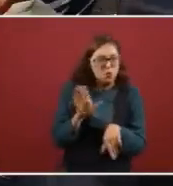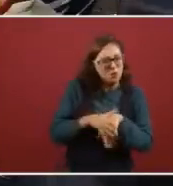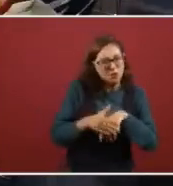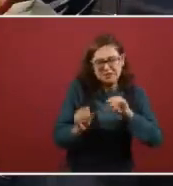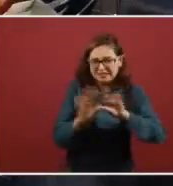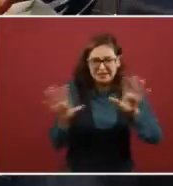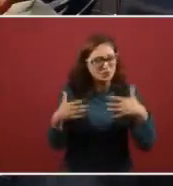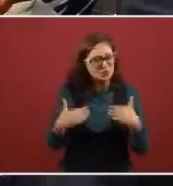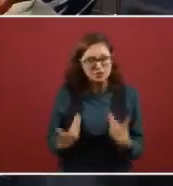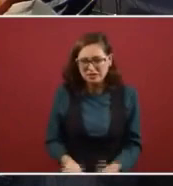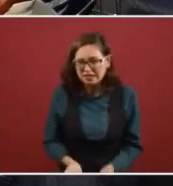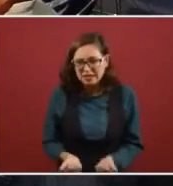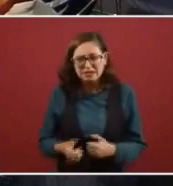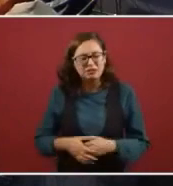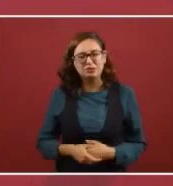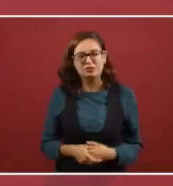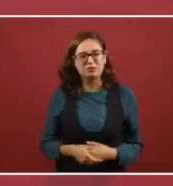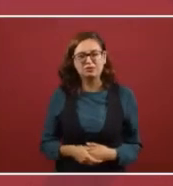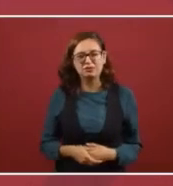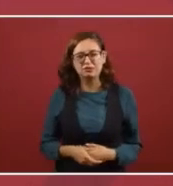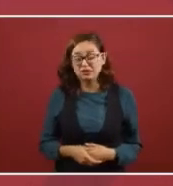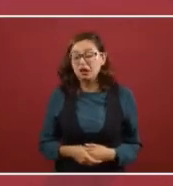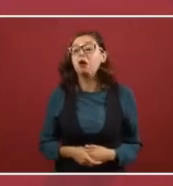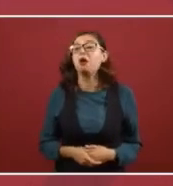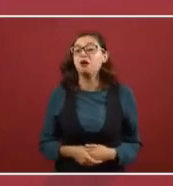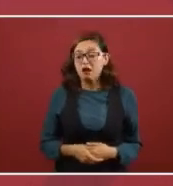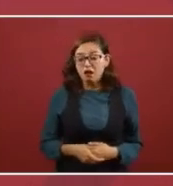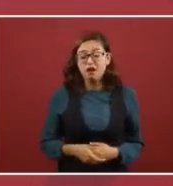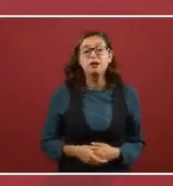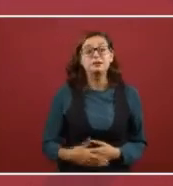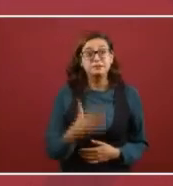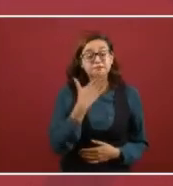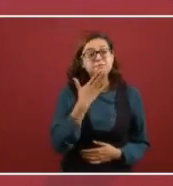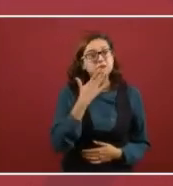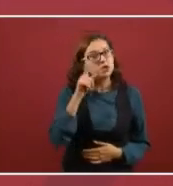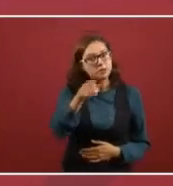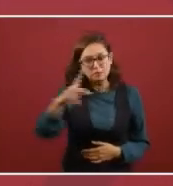detallar yeah, cómo va a ser. so she's asking for details. Si no,